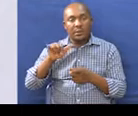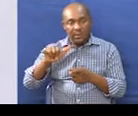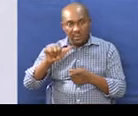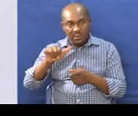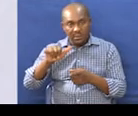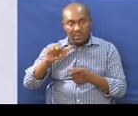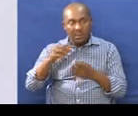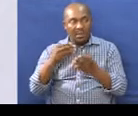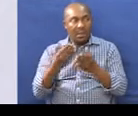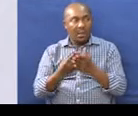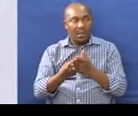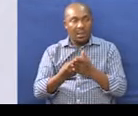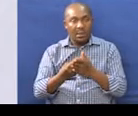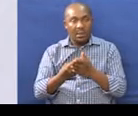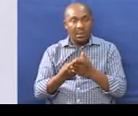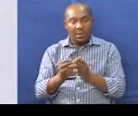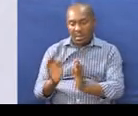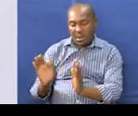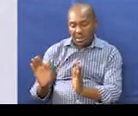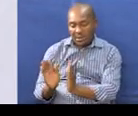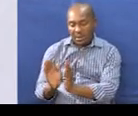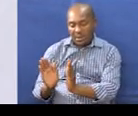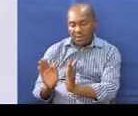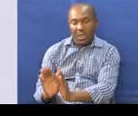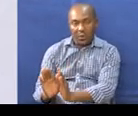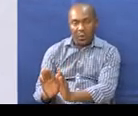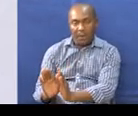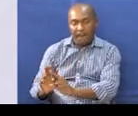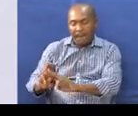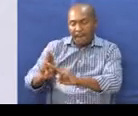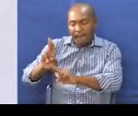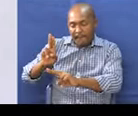And allowed to settle